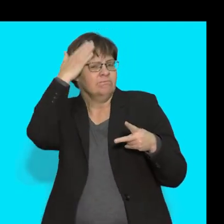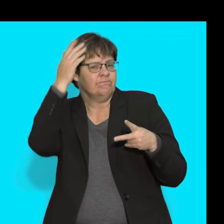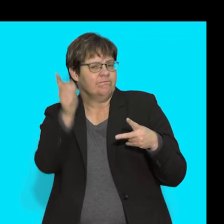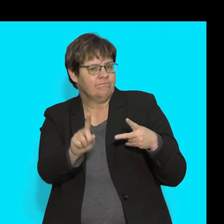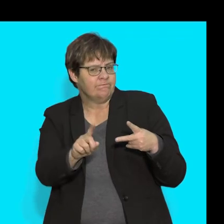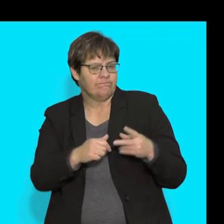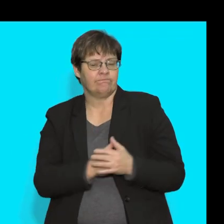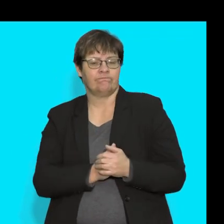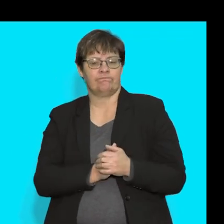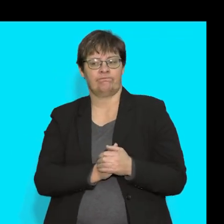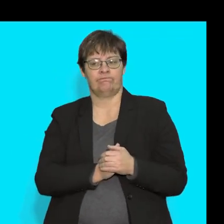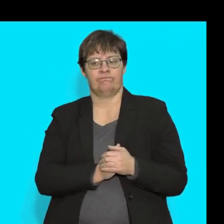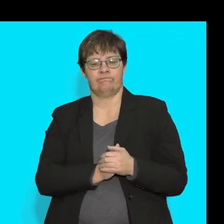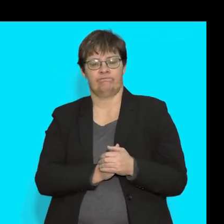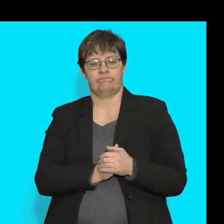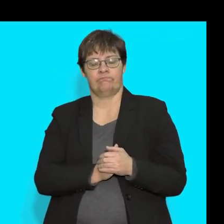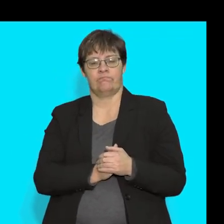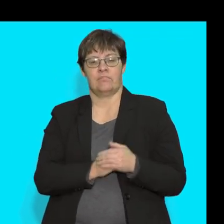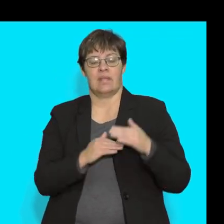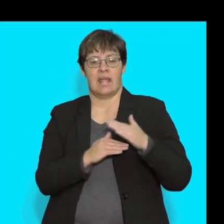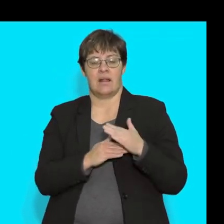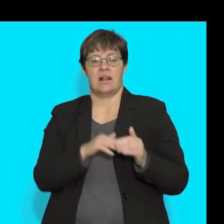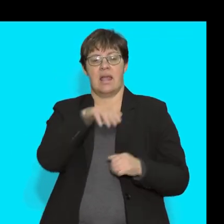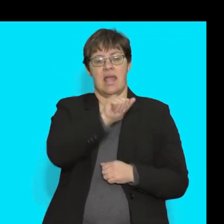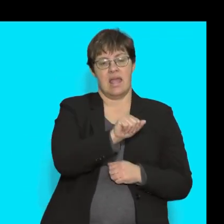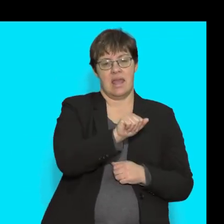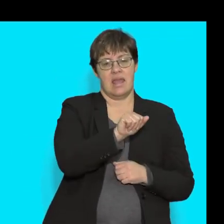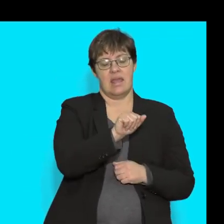that angle